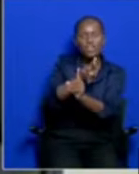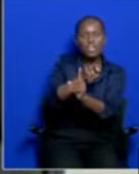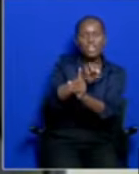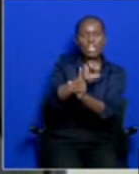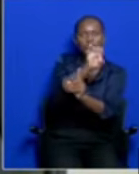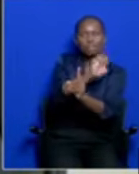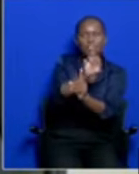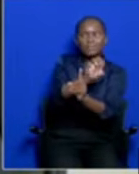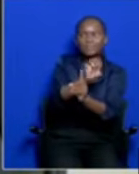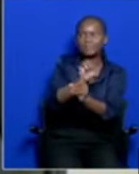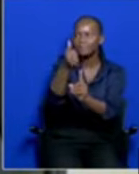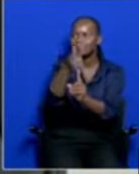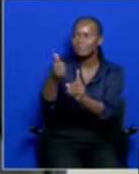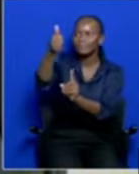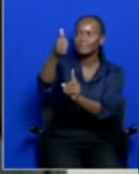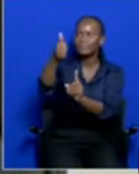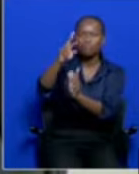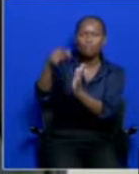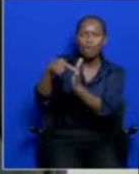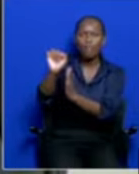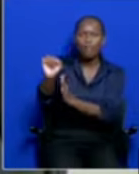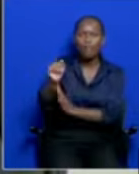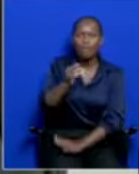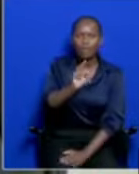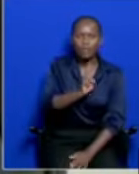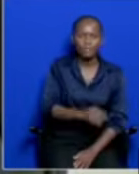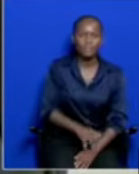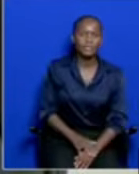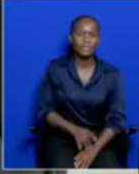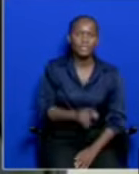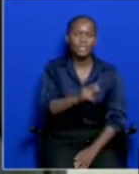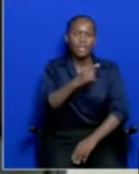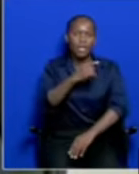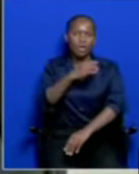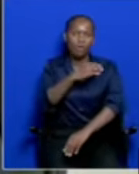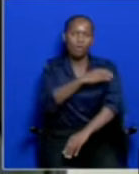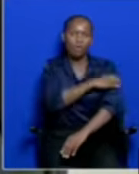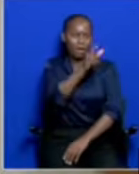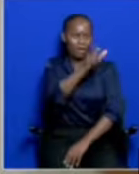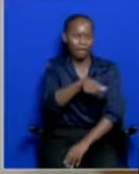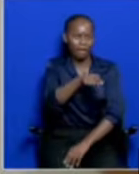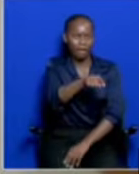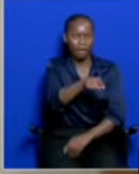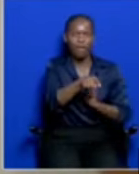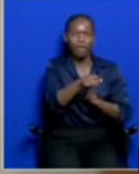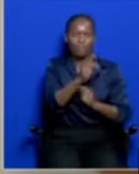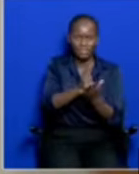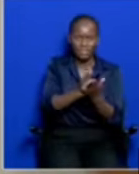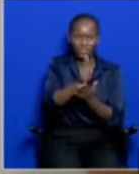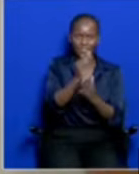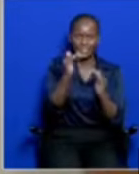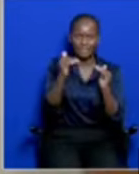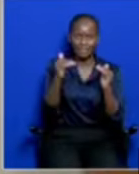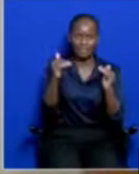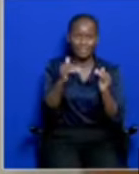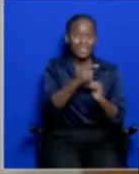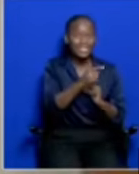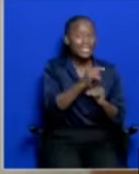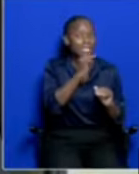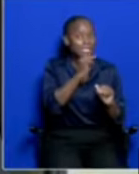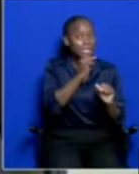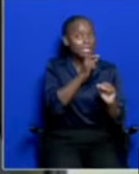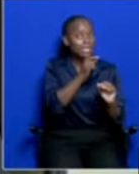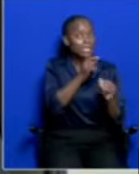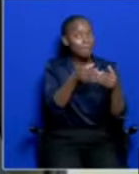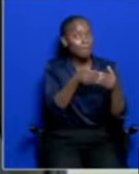the integrity and standard. Is he the head of that unit? Do you know him to be such? He is the head of that unit.